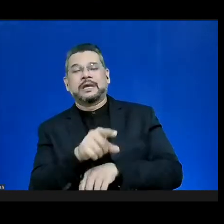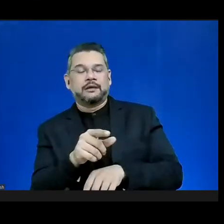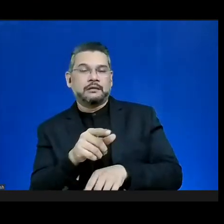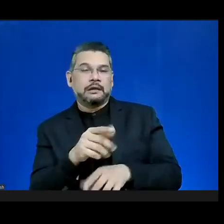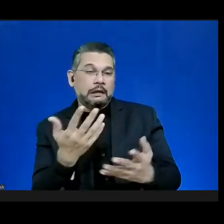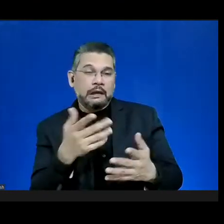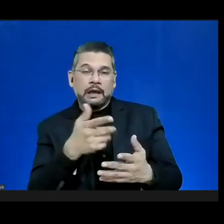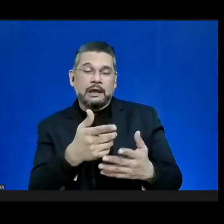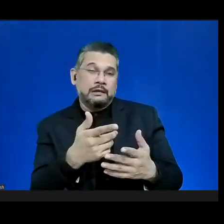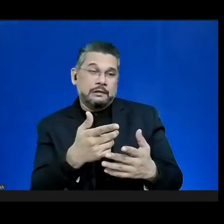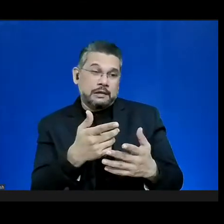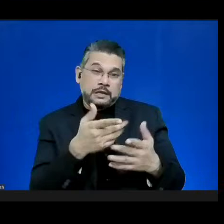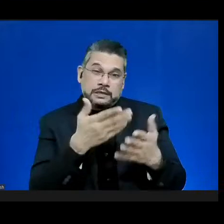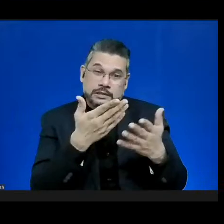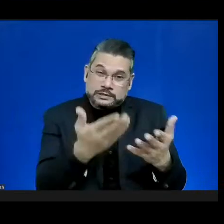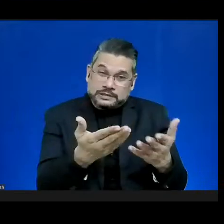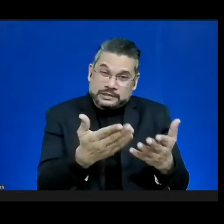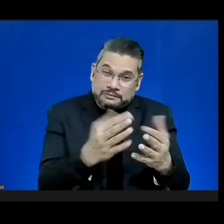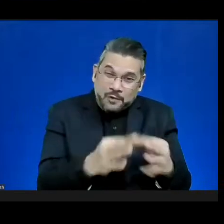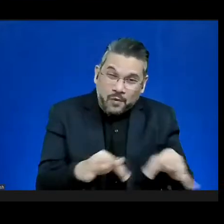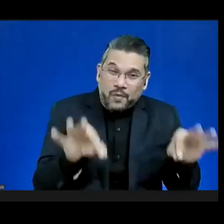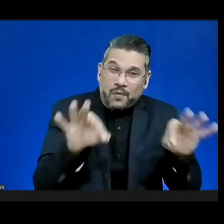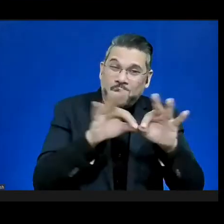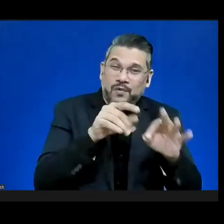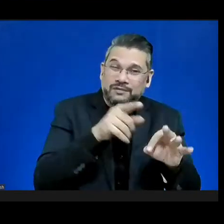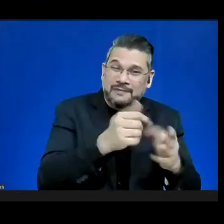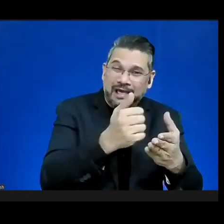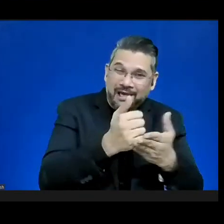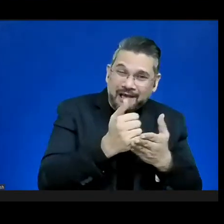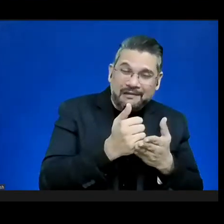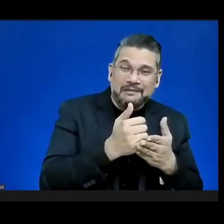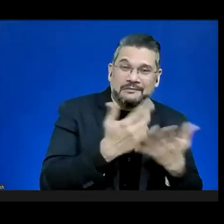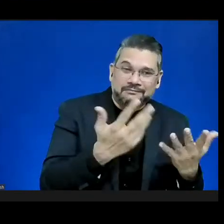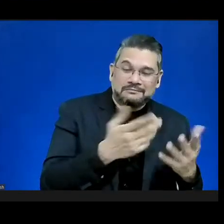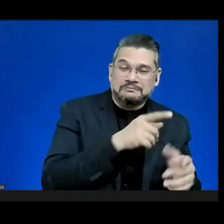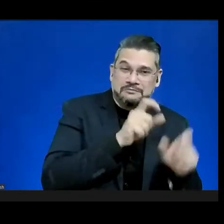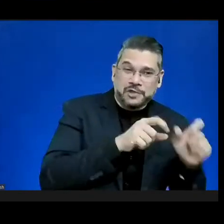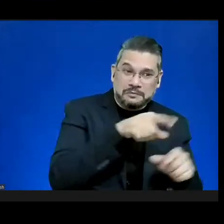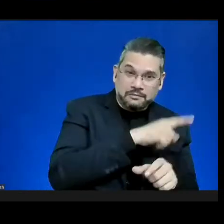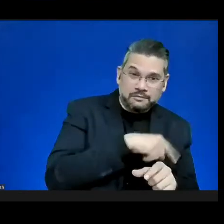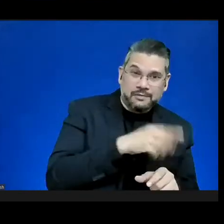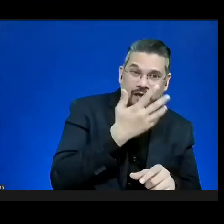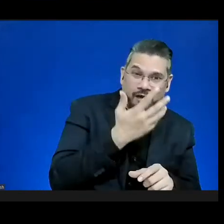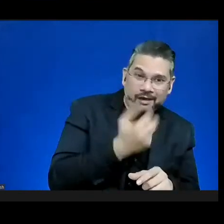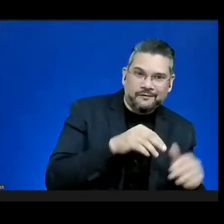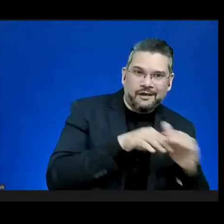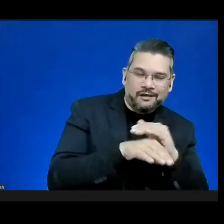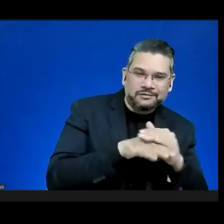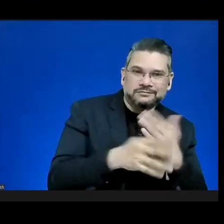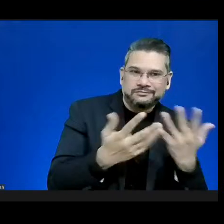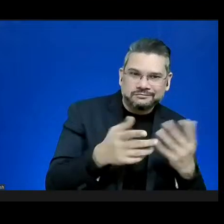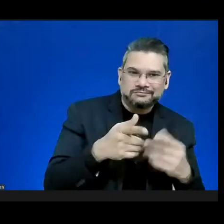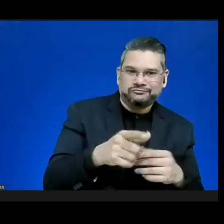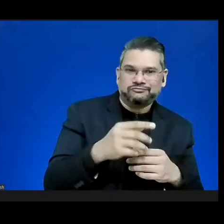a particular purpose and should be accurately readable by a screen reader